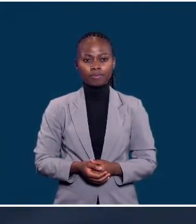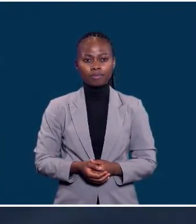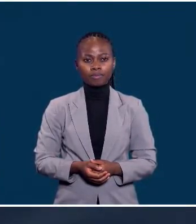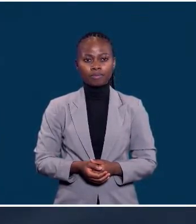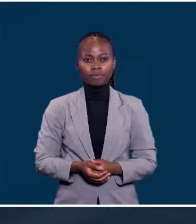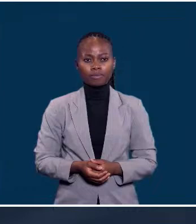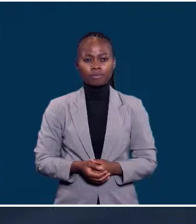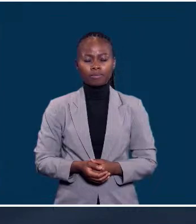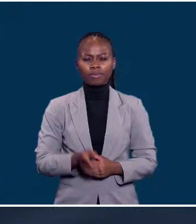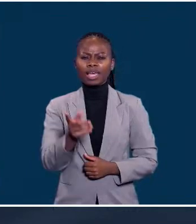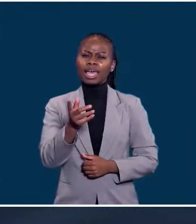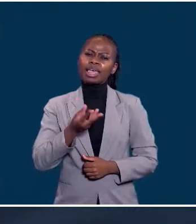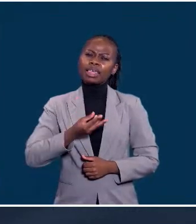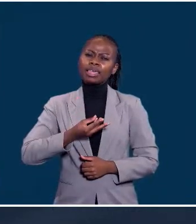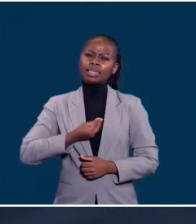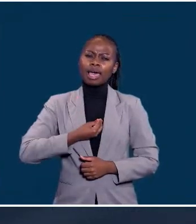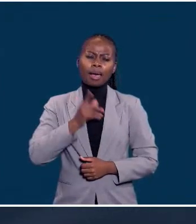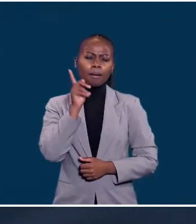Young man,